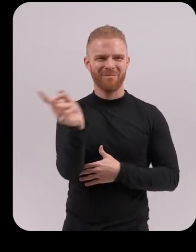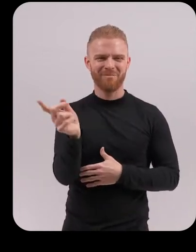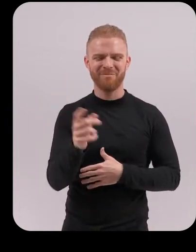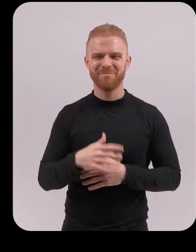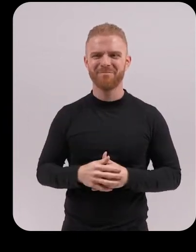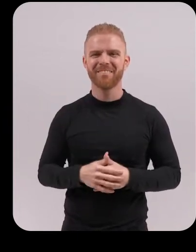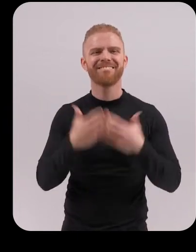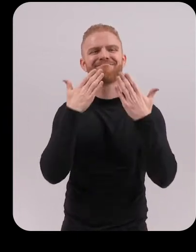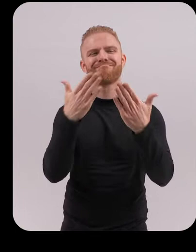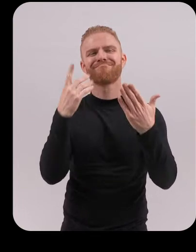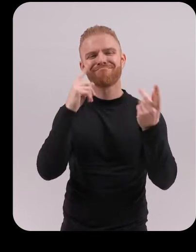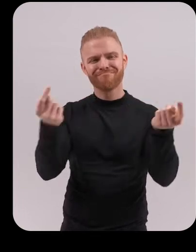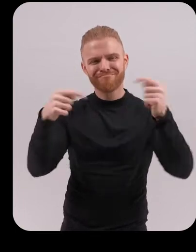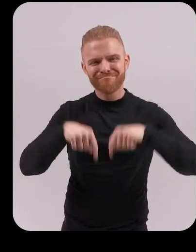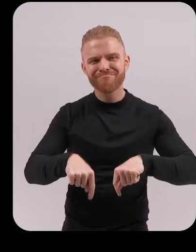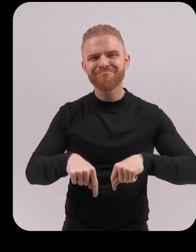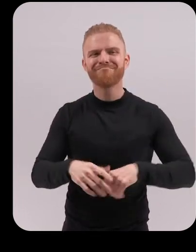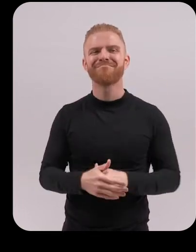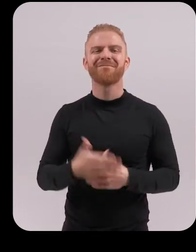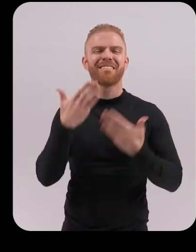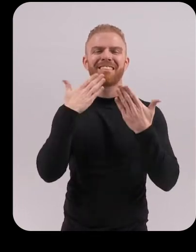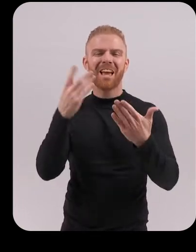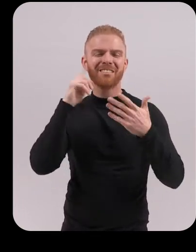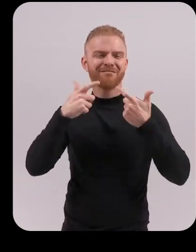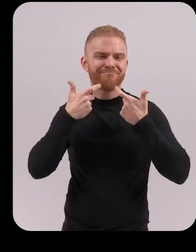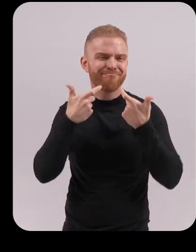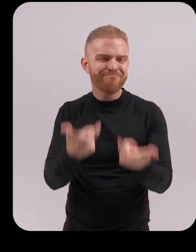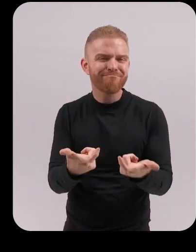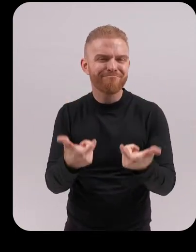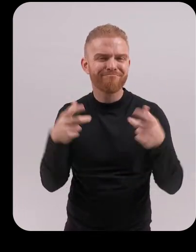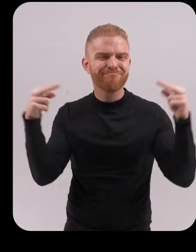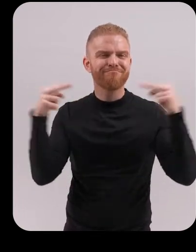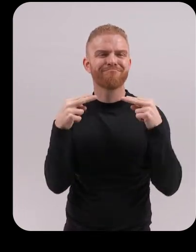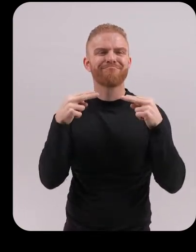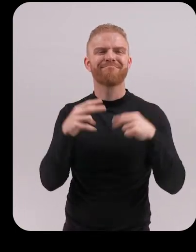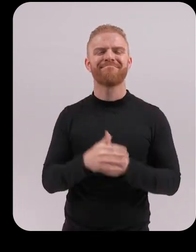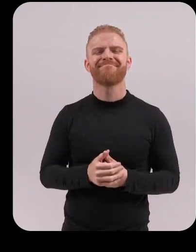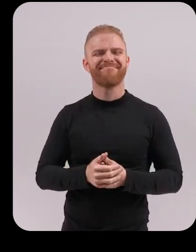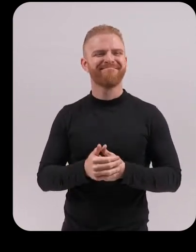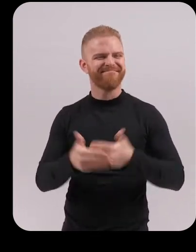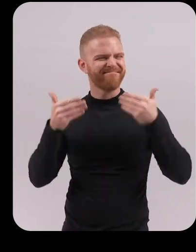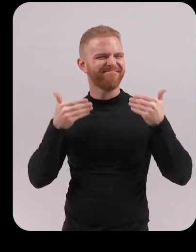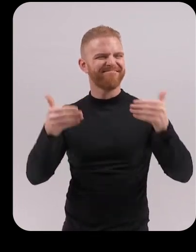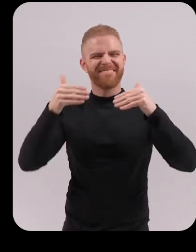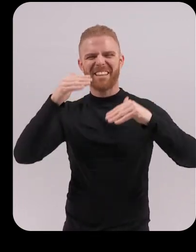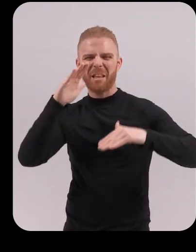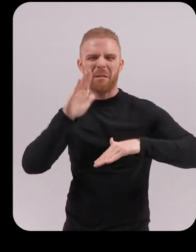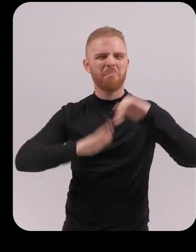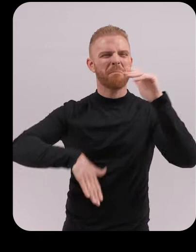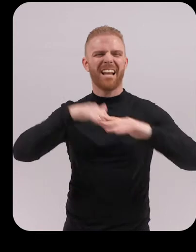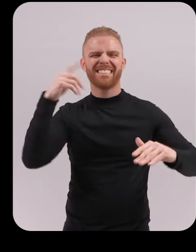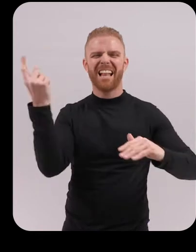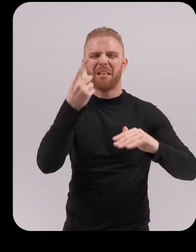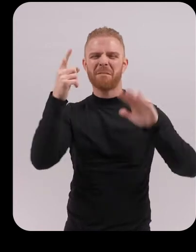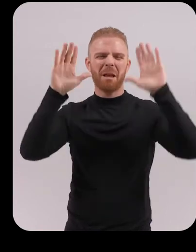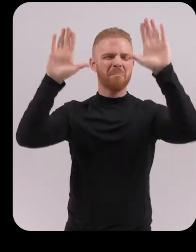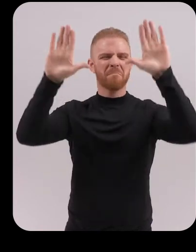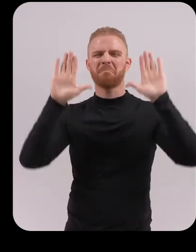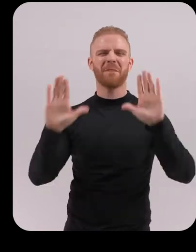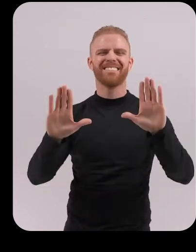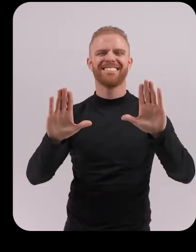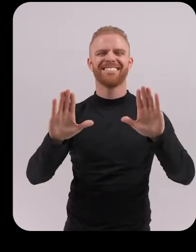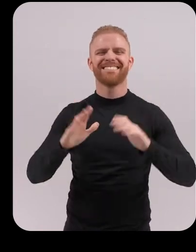you for being here. Thank you for tuning in. Let's go build something amazing.